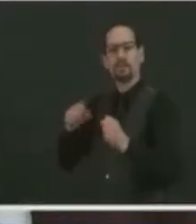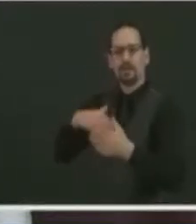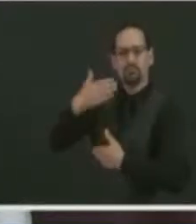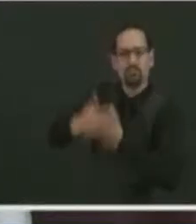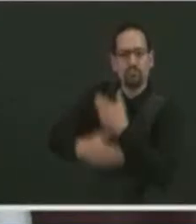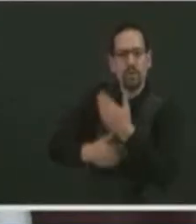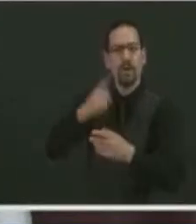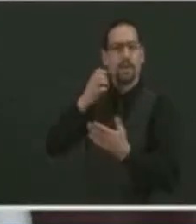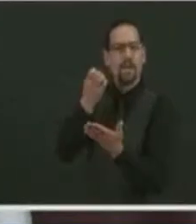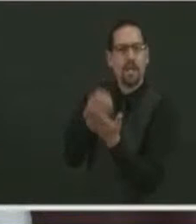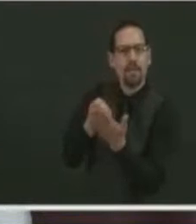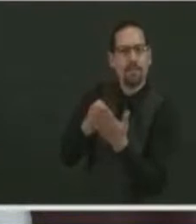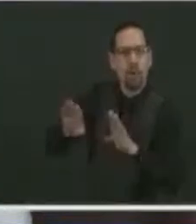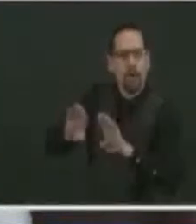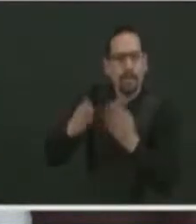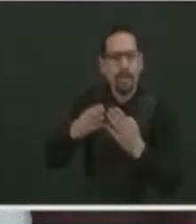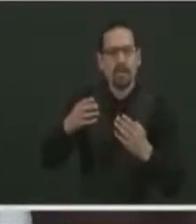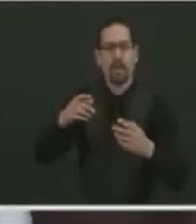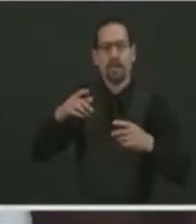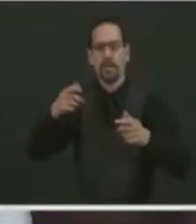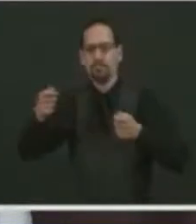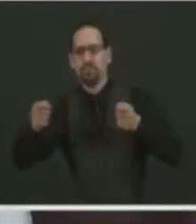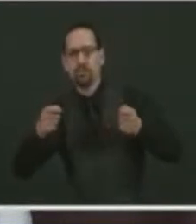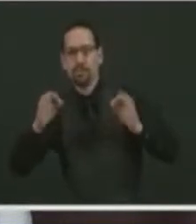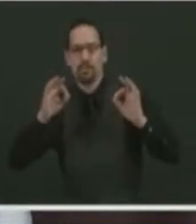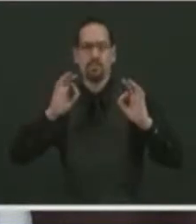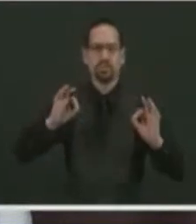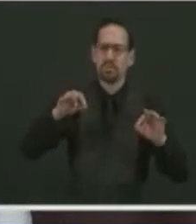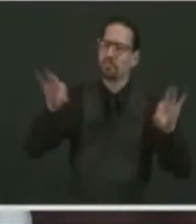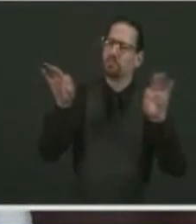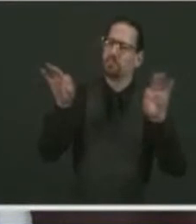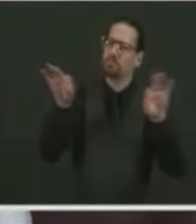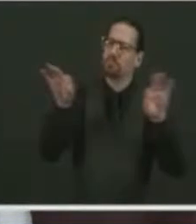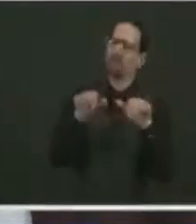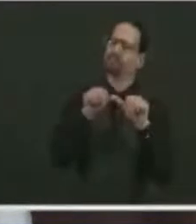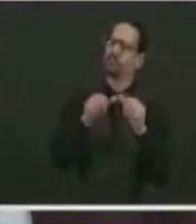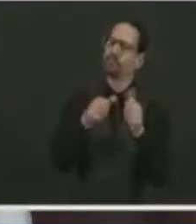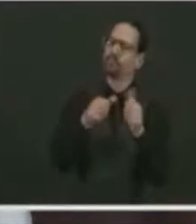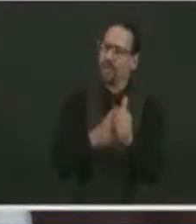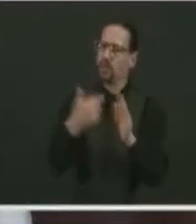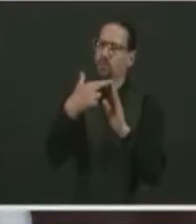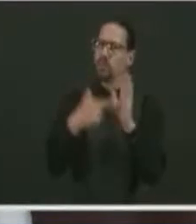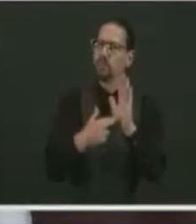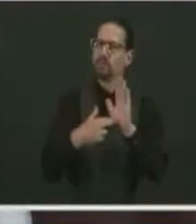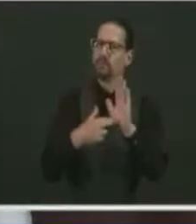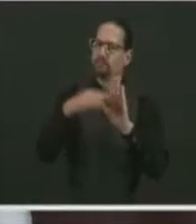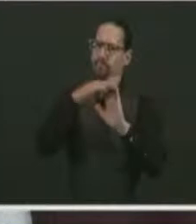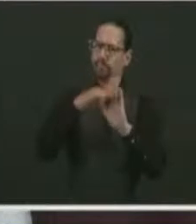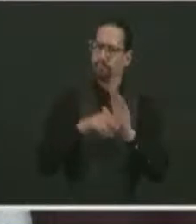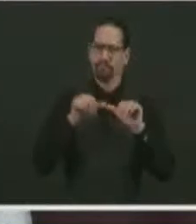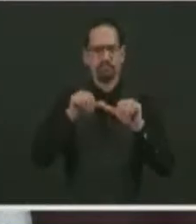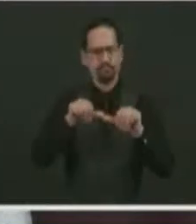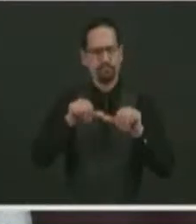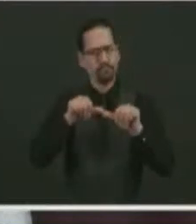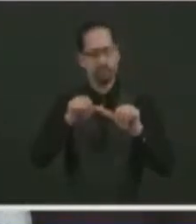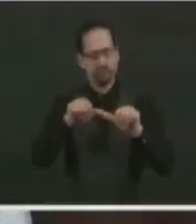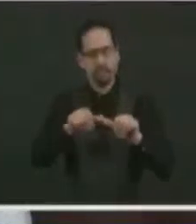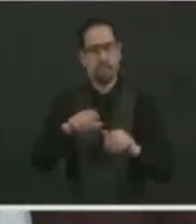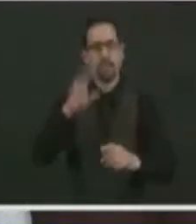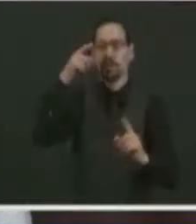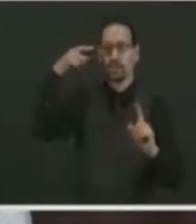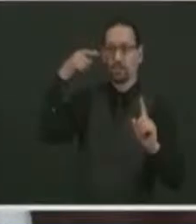again. We need to keep this up, even more so when we're in phase 2.